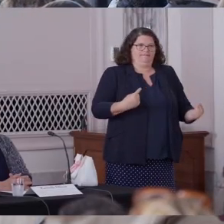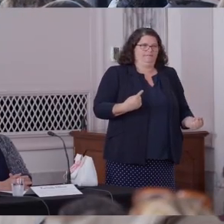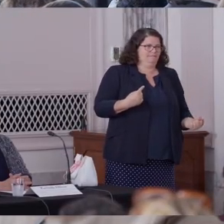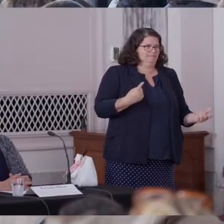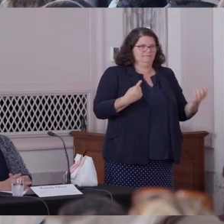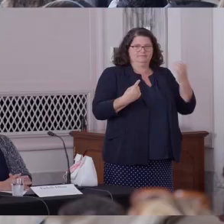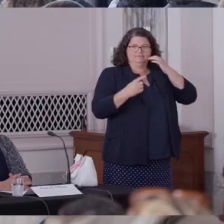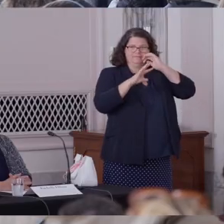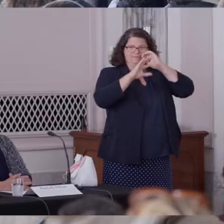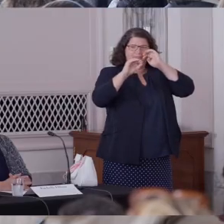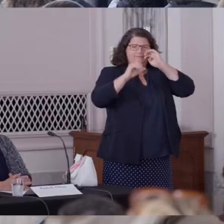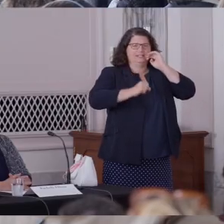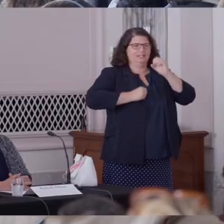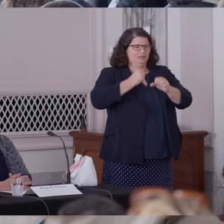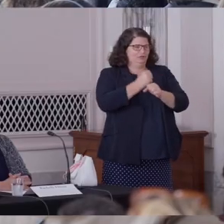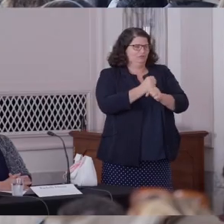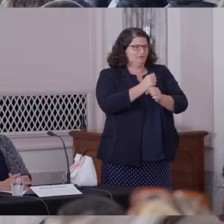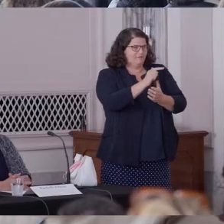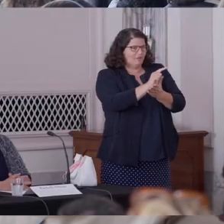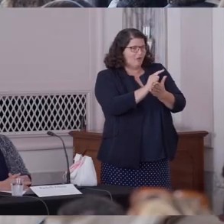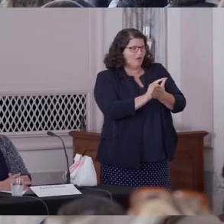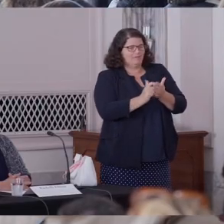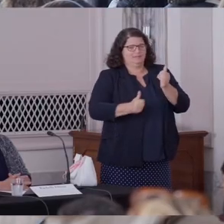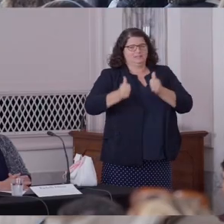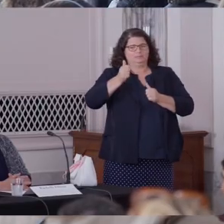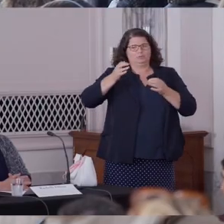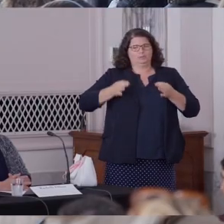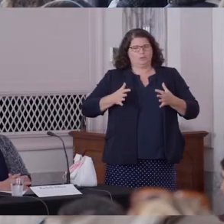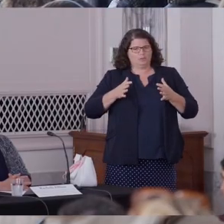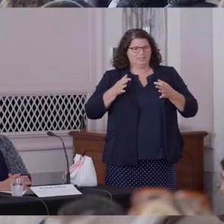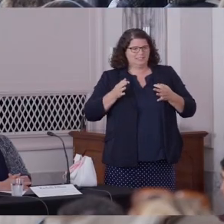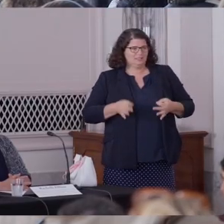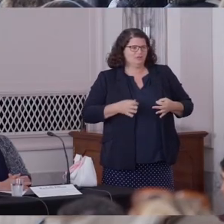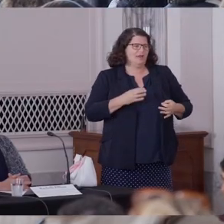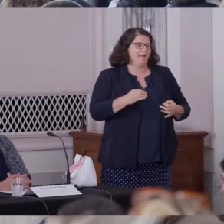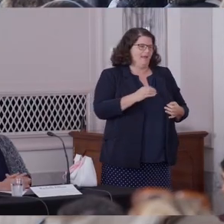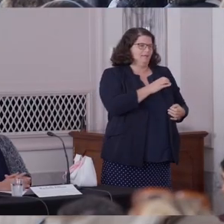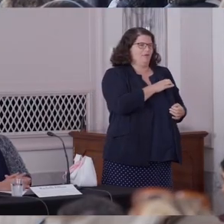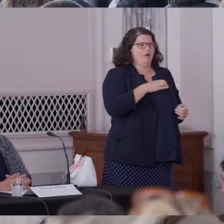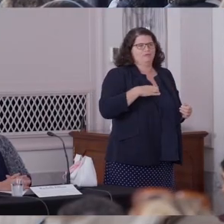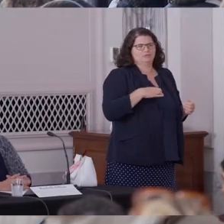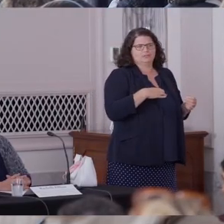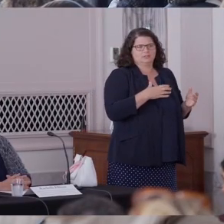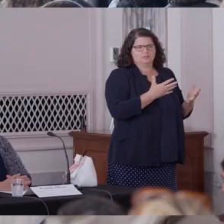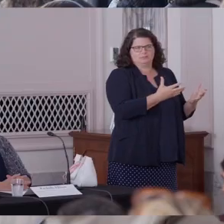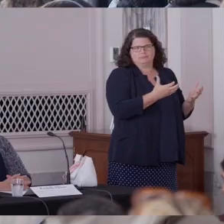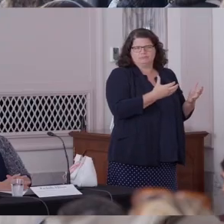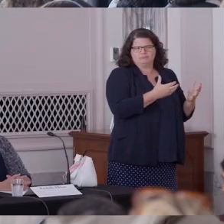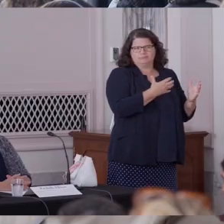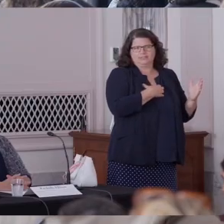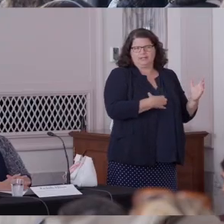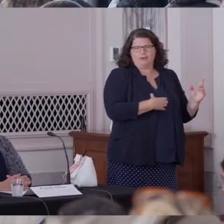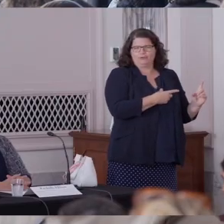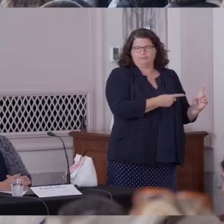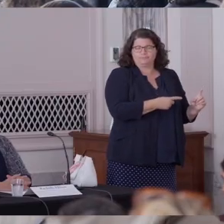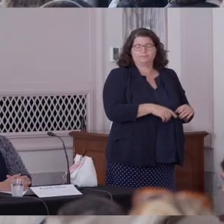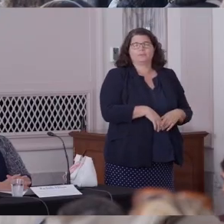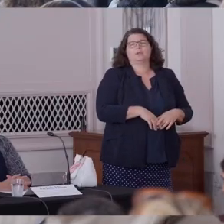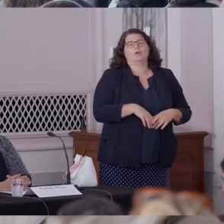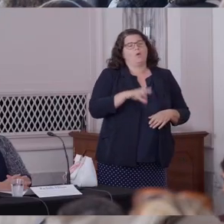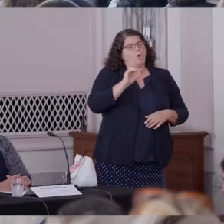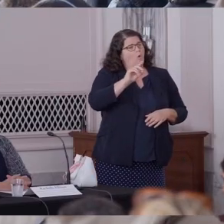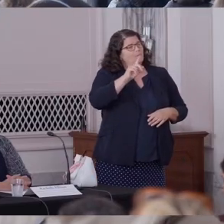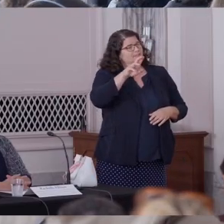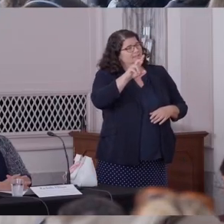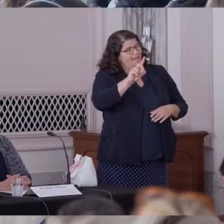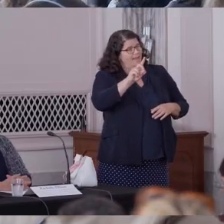decision itself, and the will of Congress. The right to community integration, which is what Olmstead is about, is the